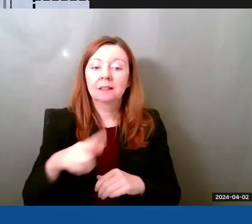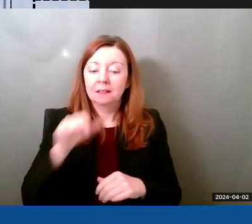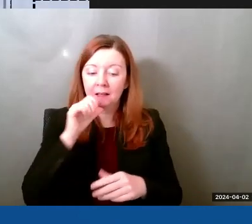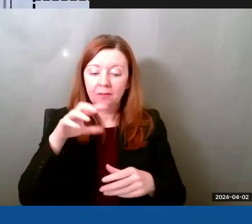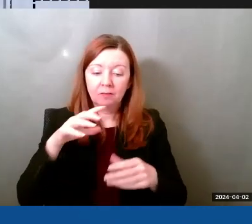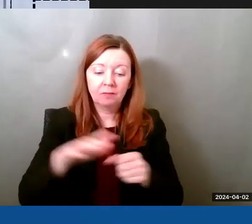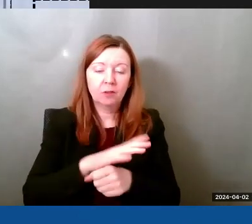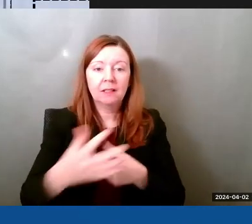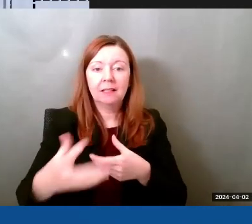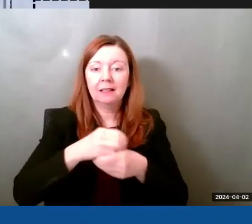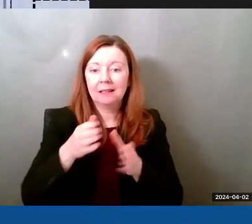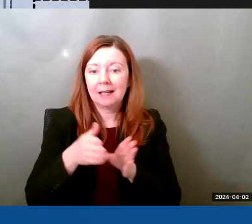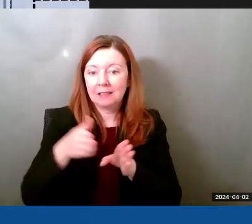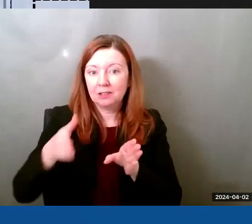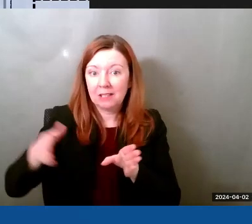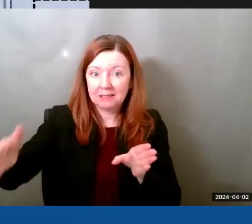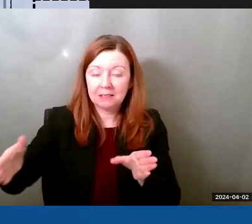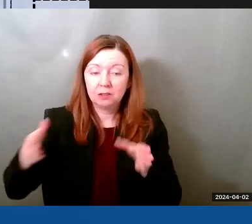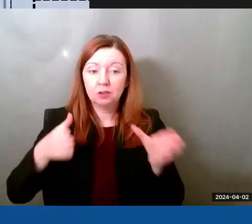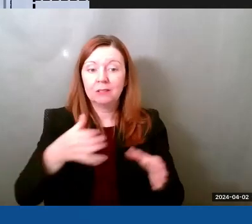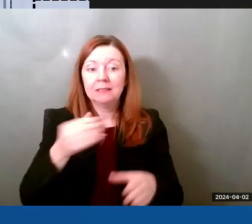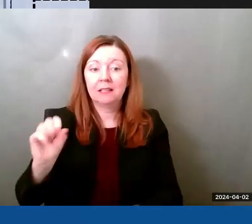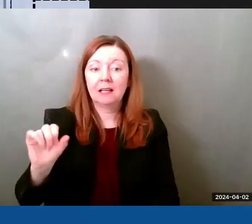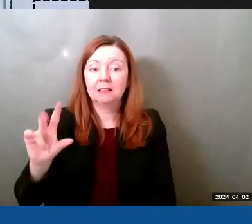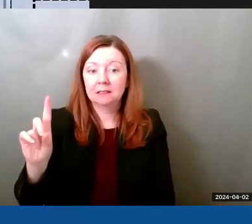engage adjacent streets and sidewalks.